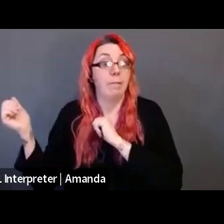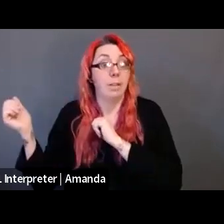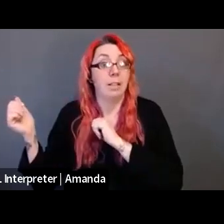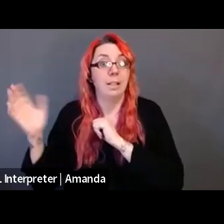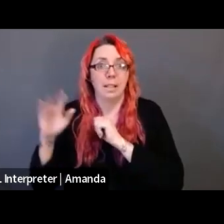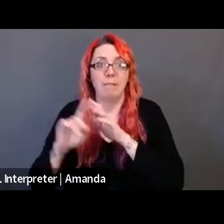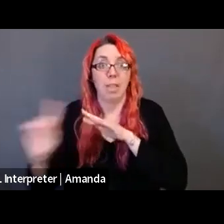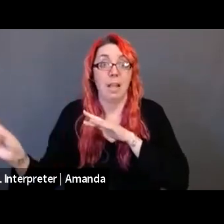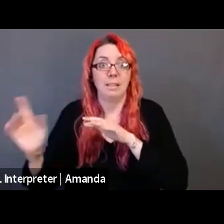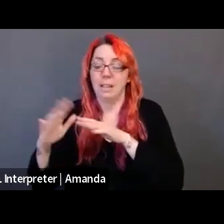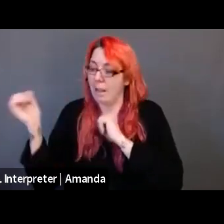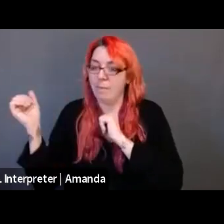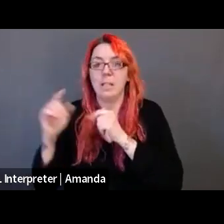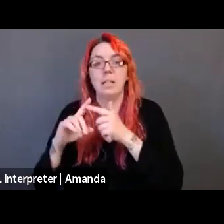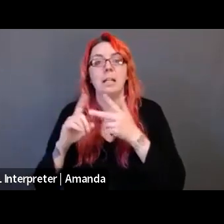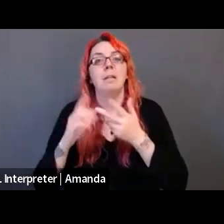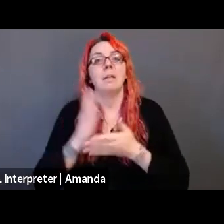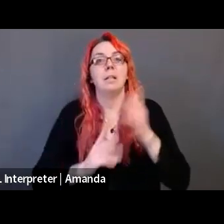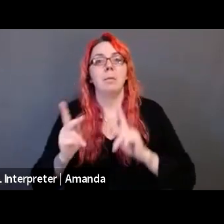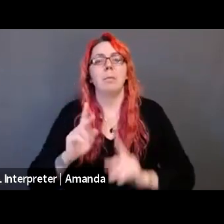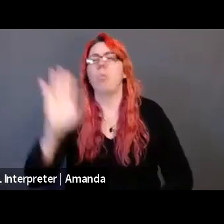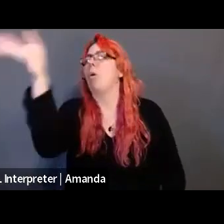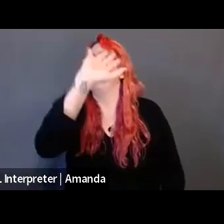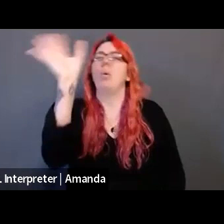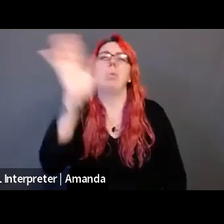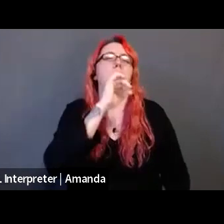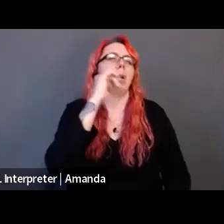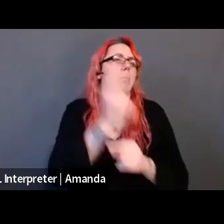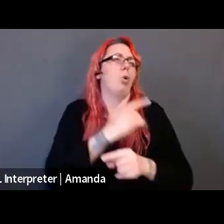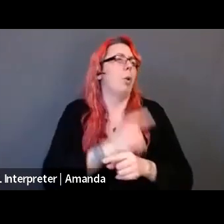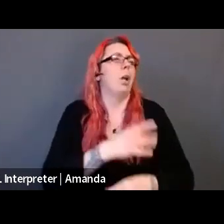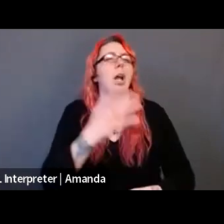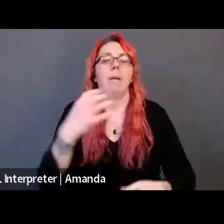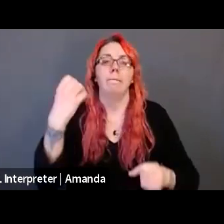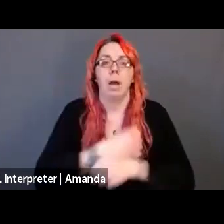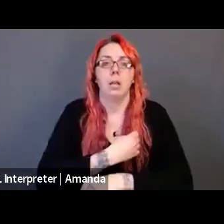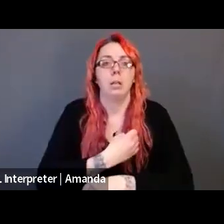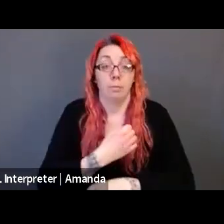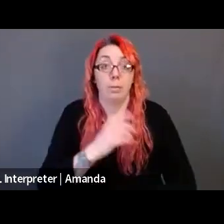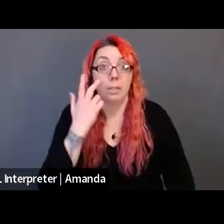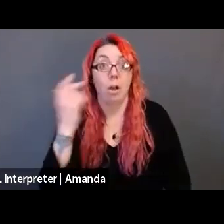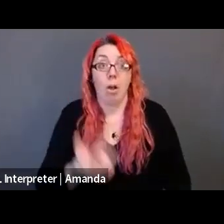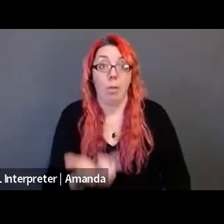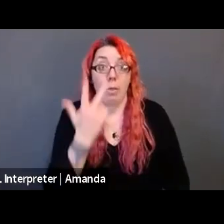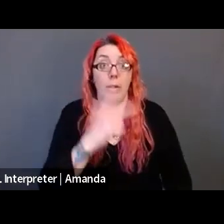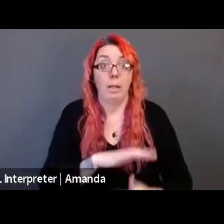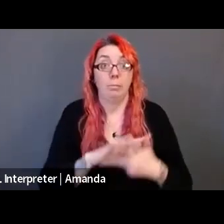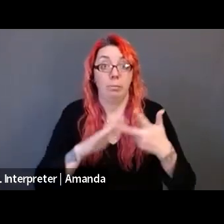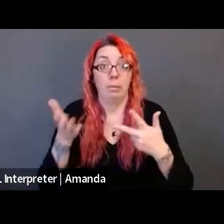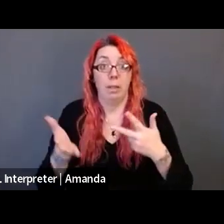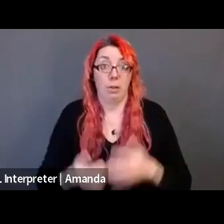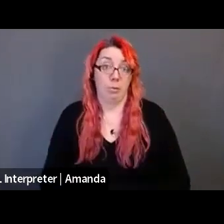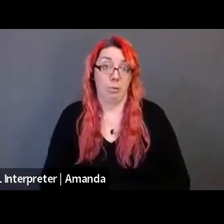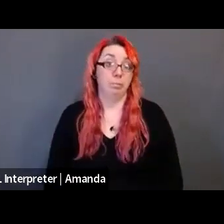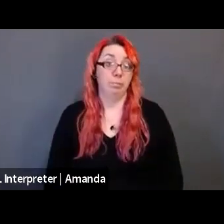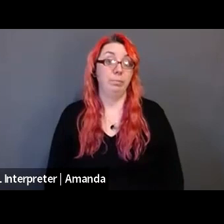that room in that day. And if anybody is having trouble recalling, it was when we were at the Elm Street YWCA here in Toronto